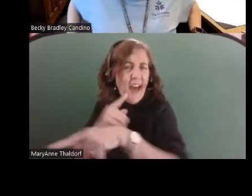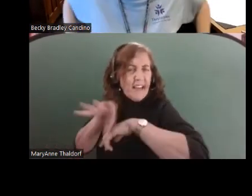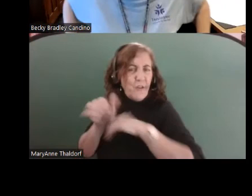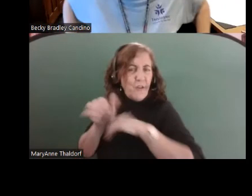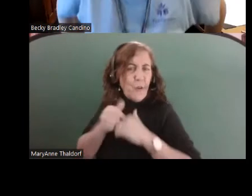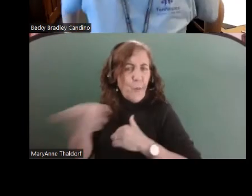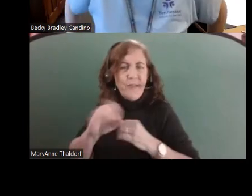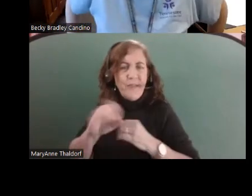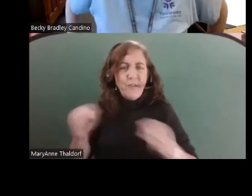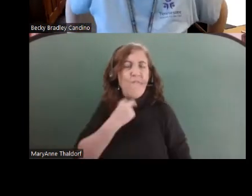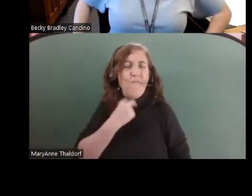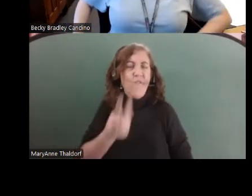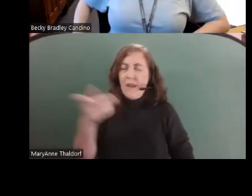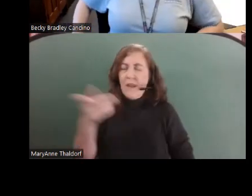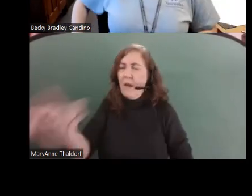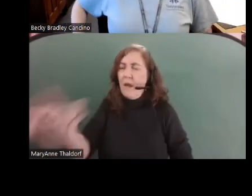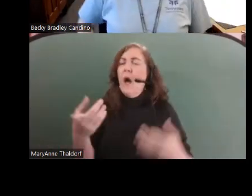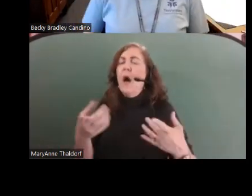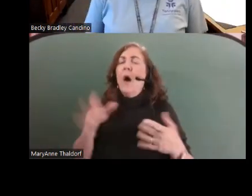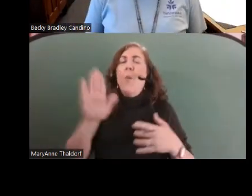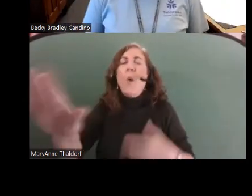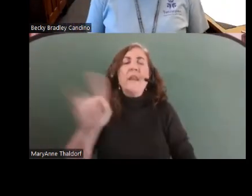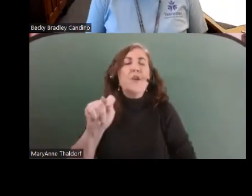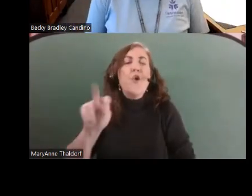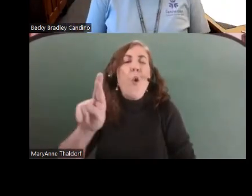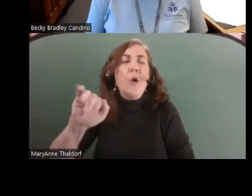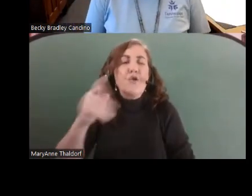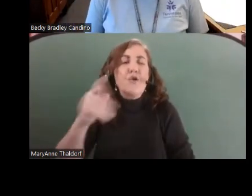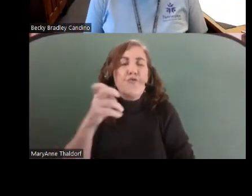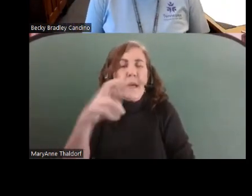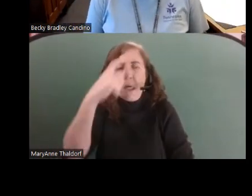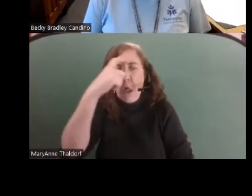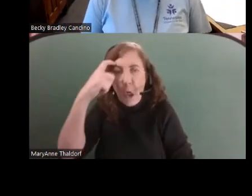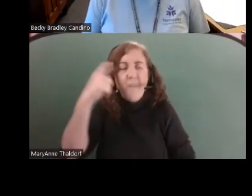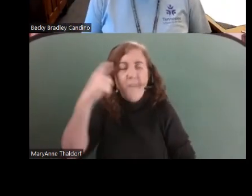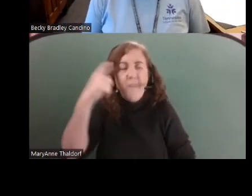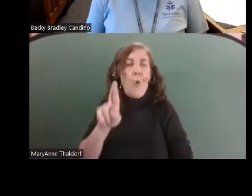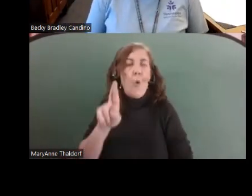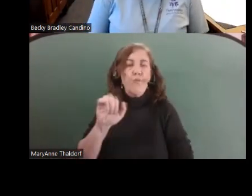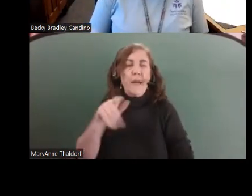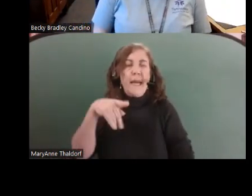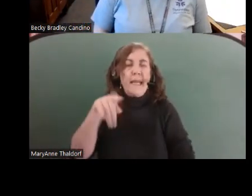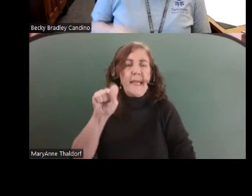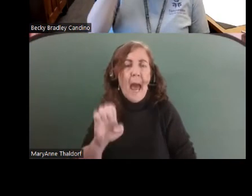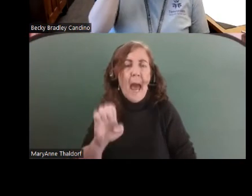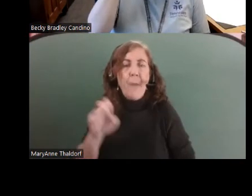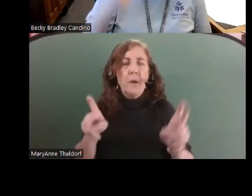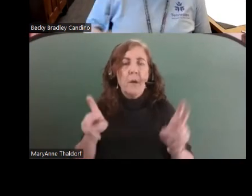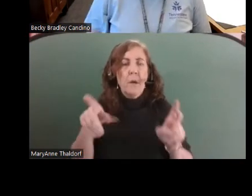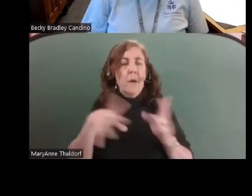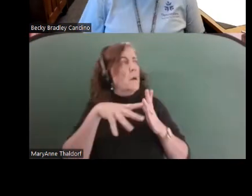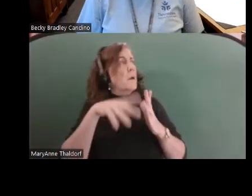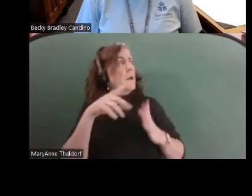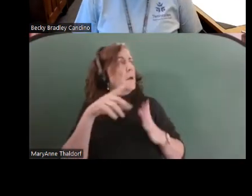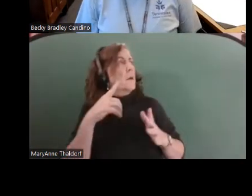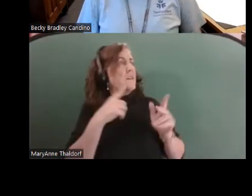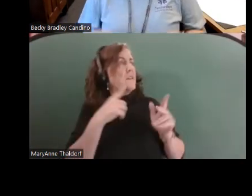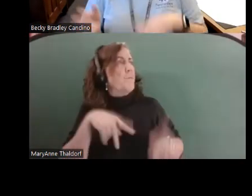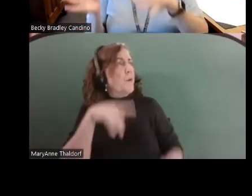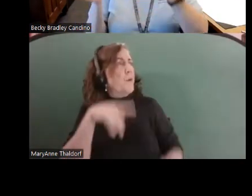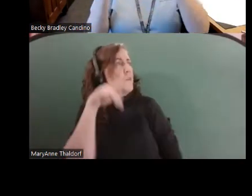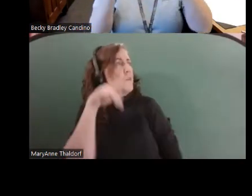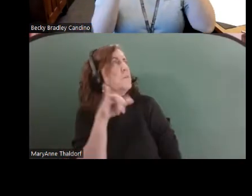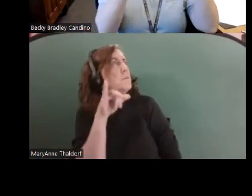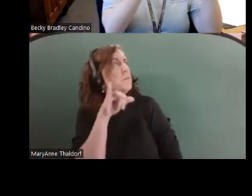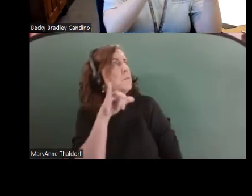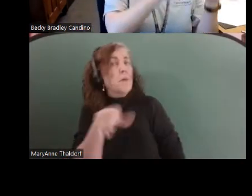you know? And the client was nodding their head. And, you understand? Yes, I understand. Well, they